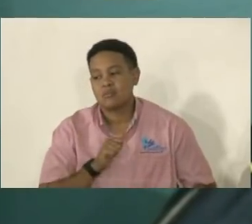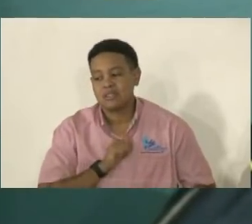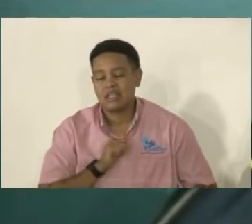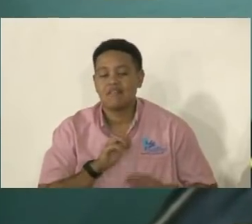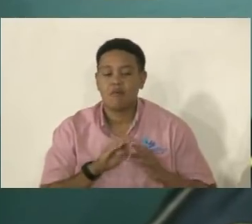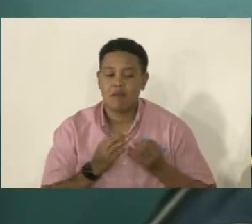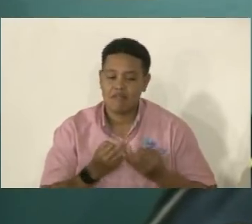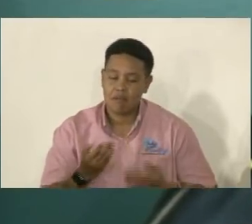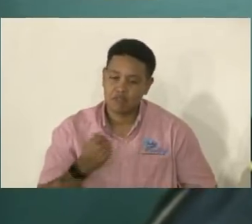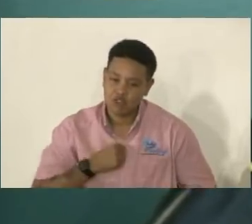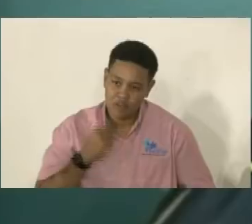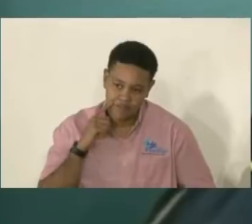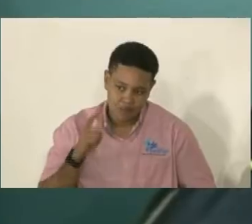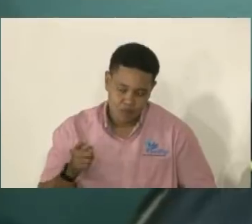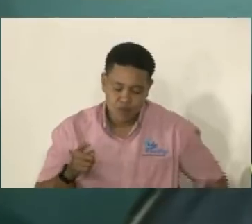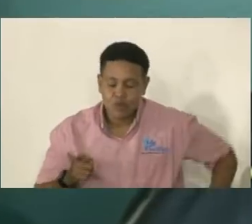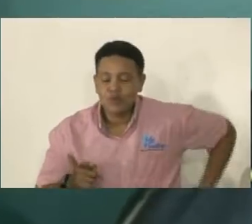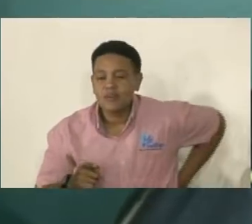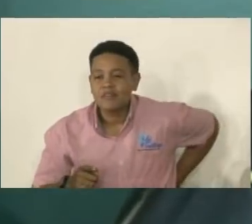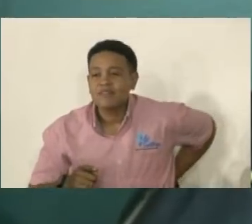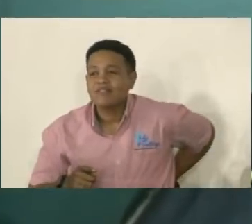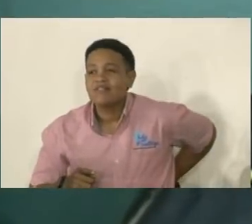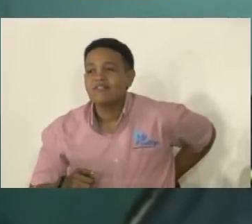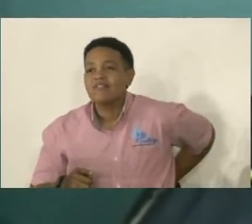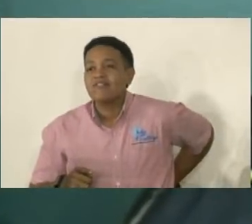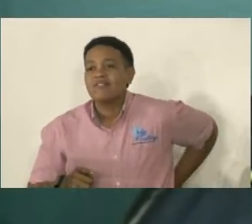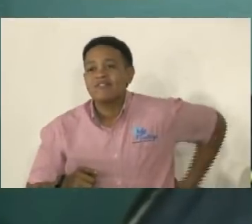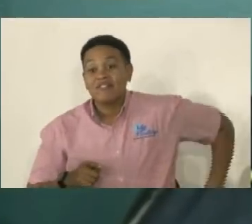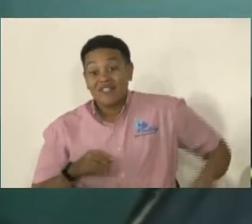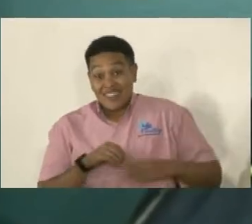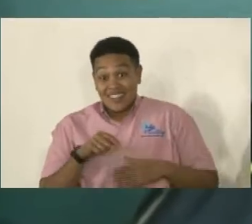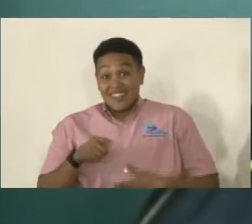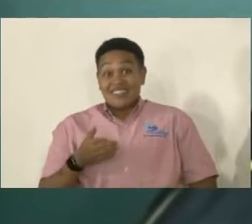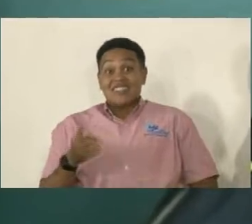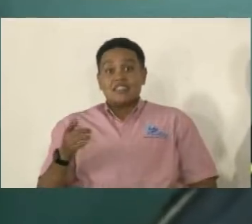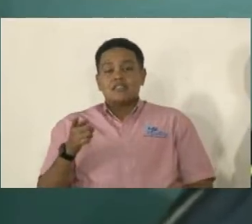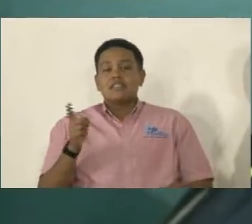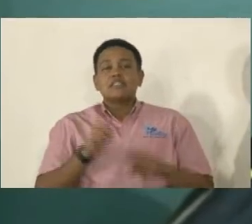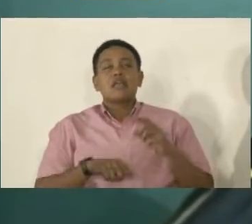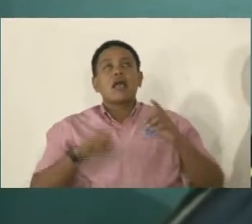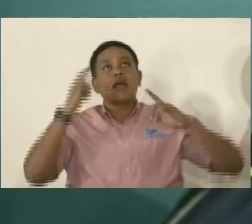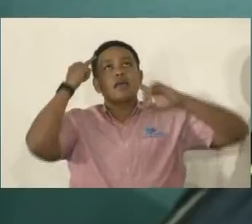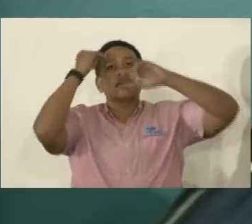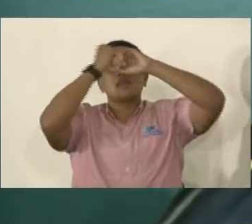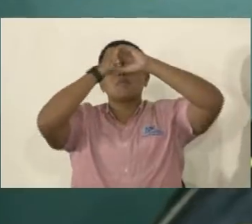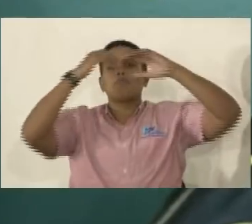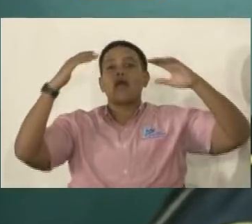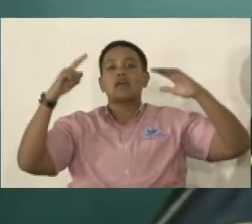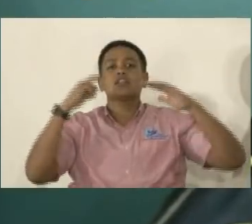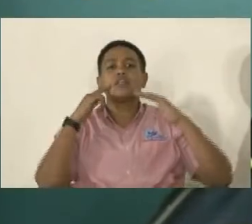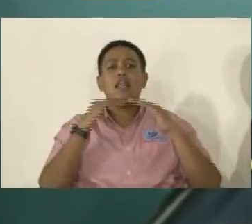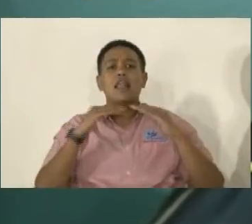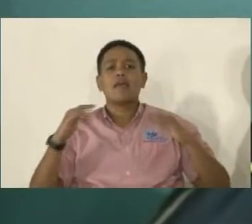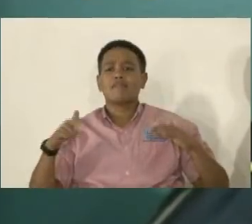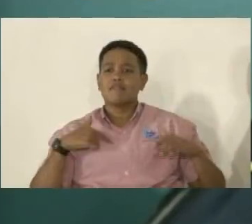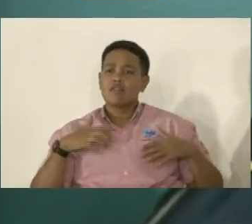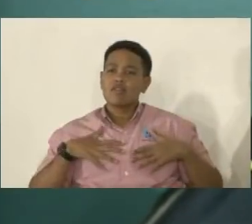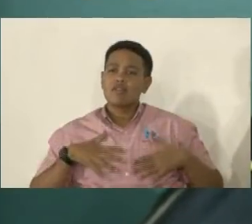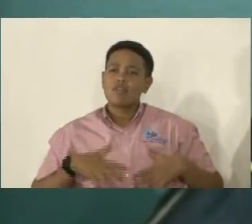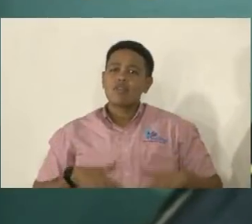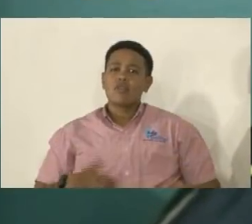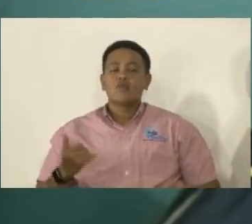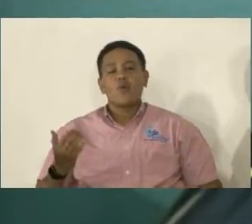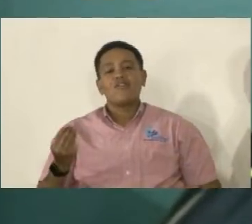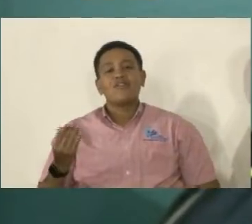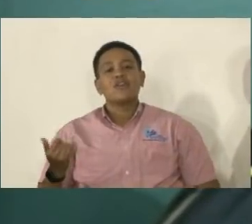family. And as usual in these things, one can hardly imagine the level of distress that you must be